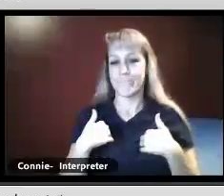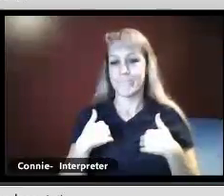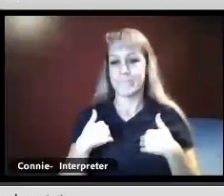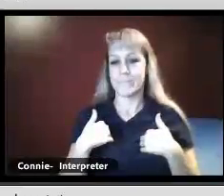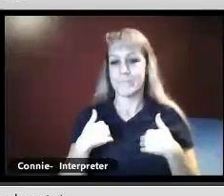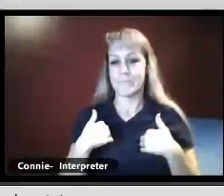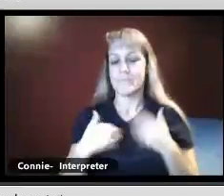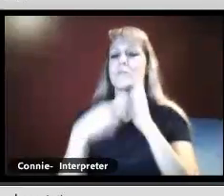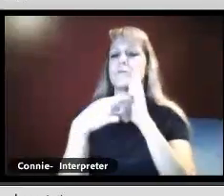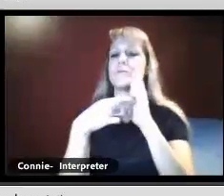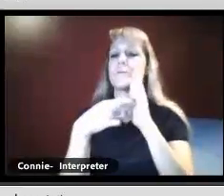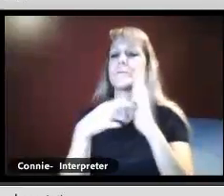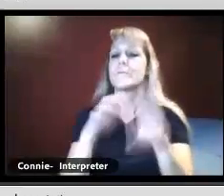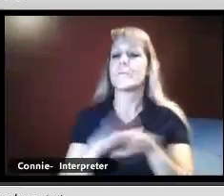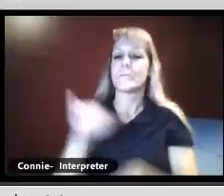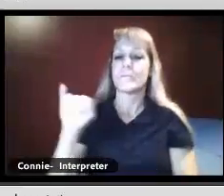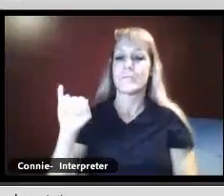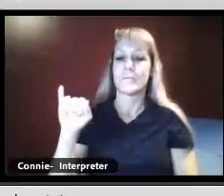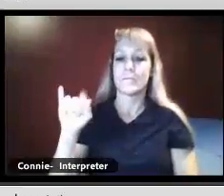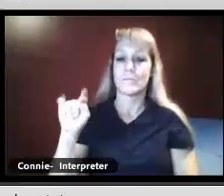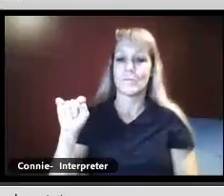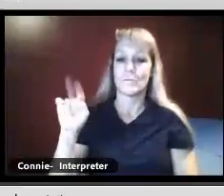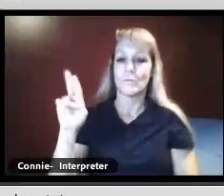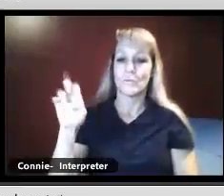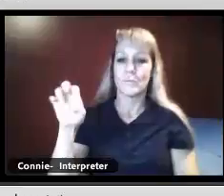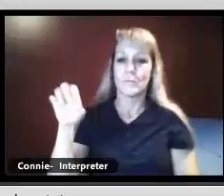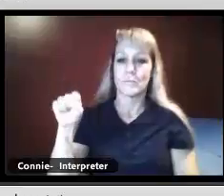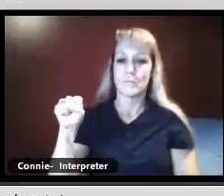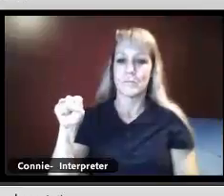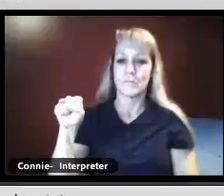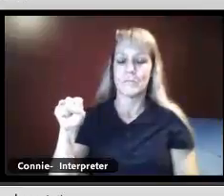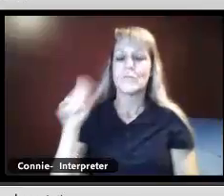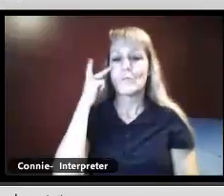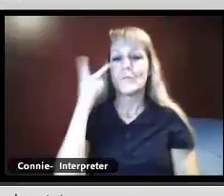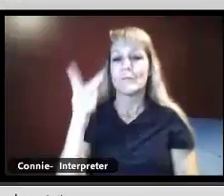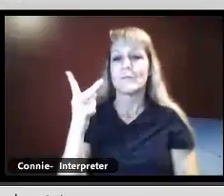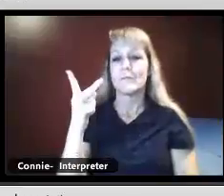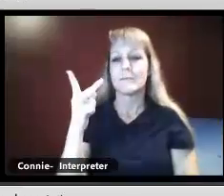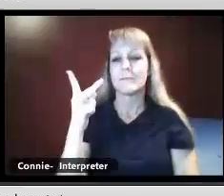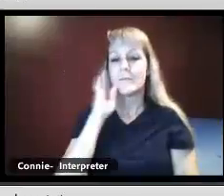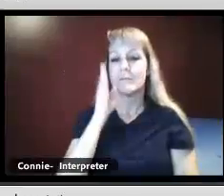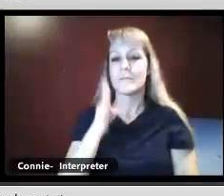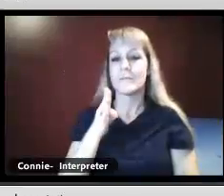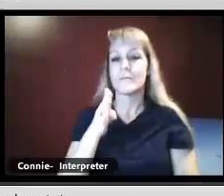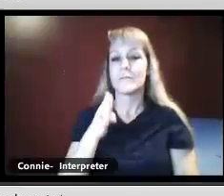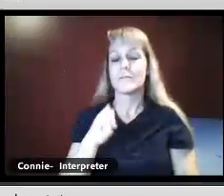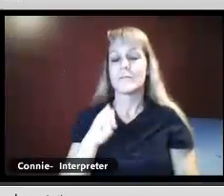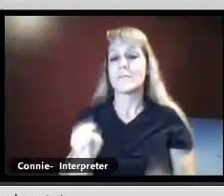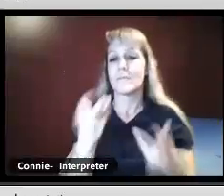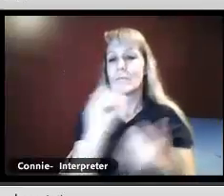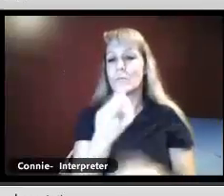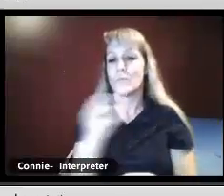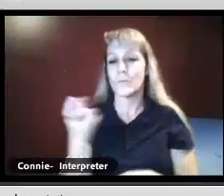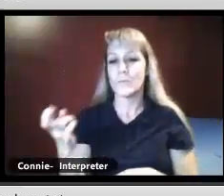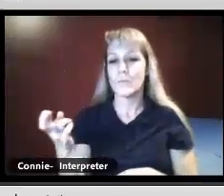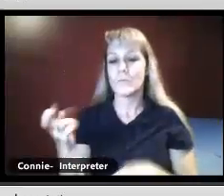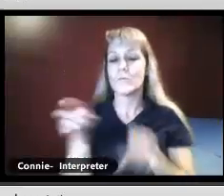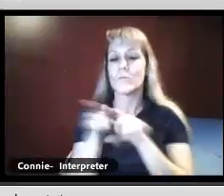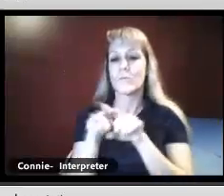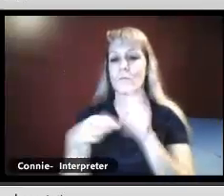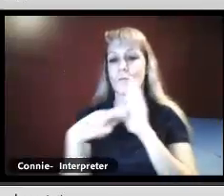is represented on iTunes. And you're going to see further on that a number of the sources that we're going to look at are also